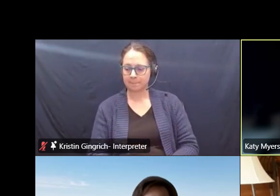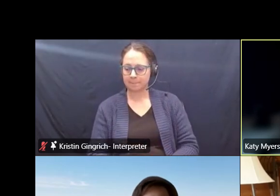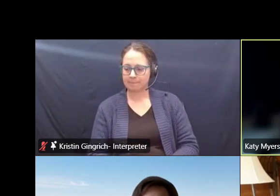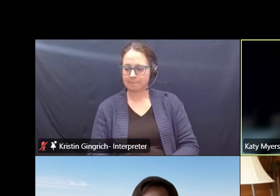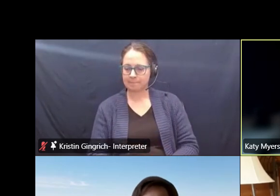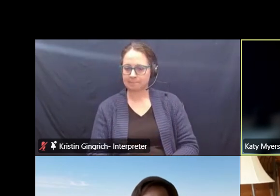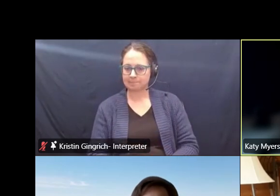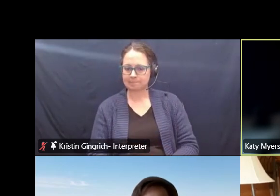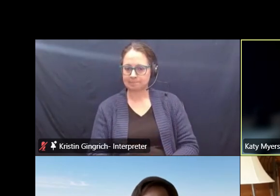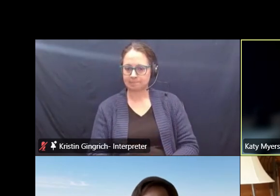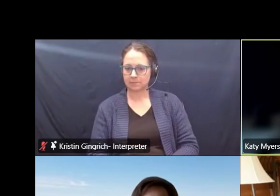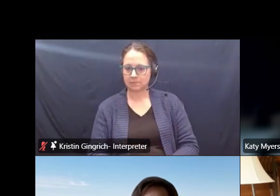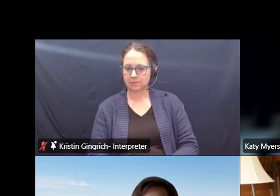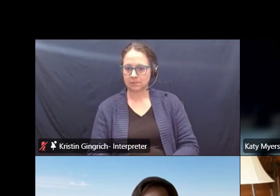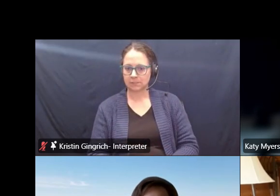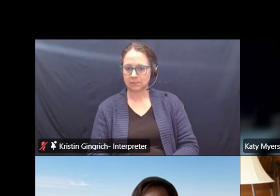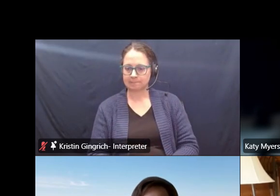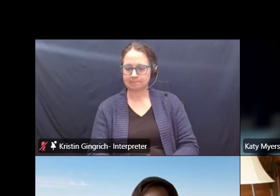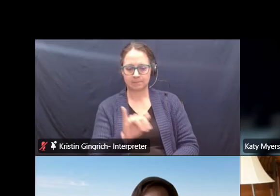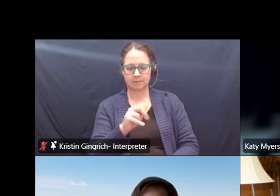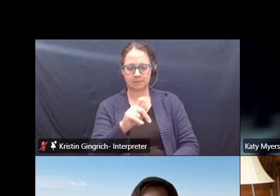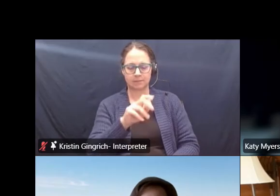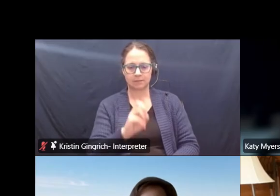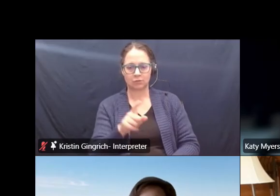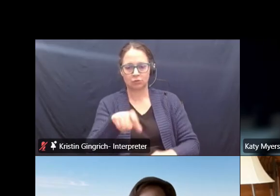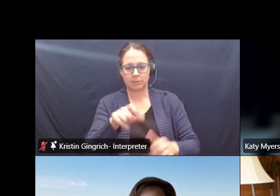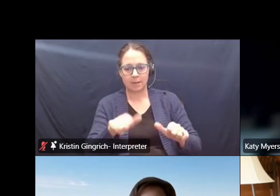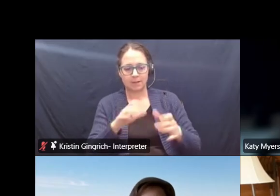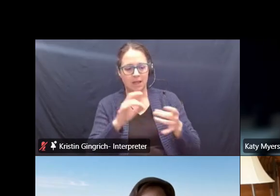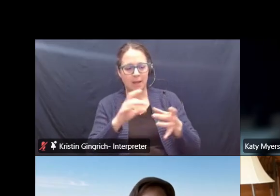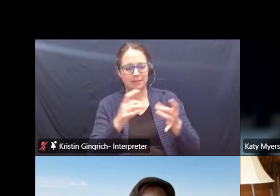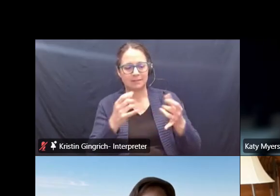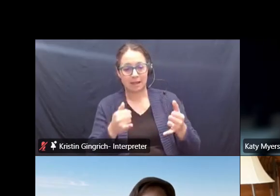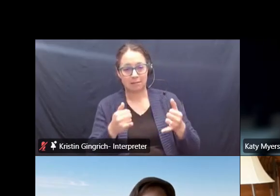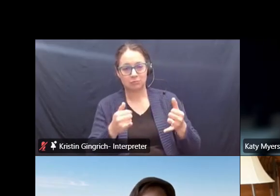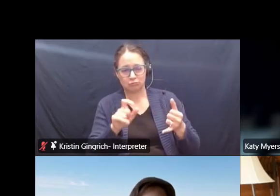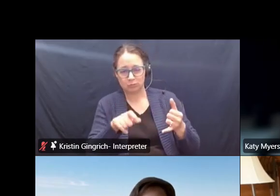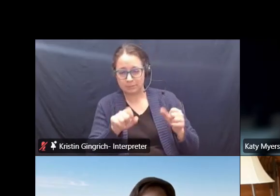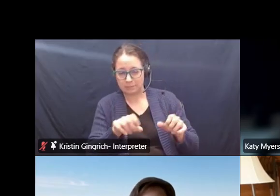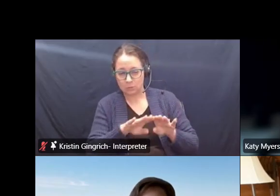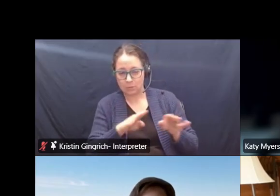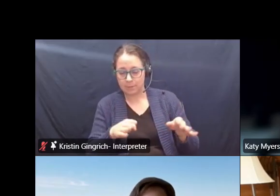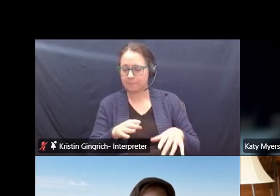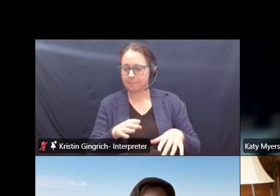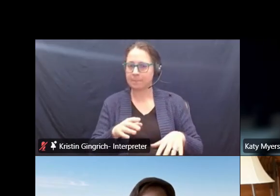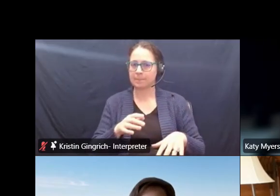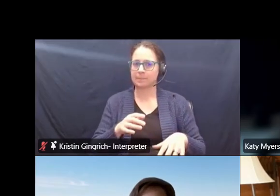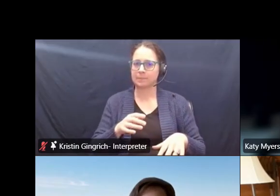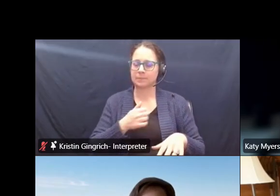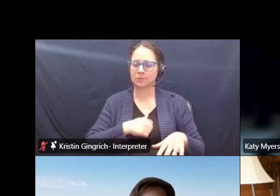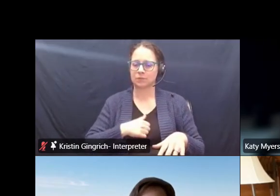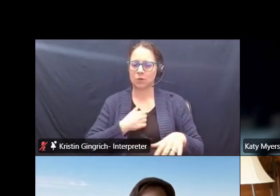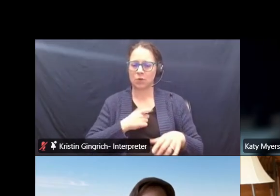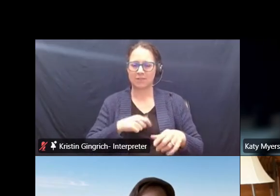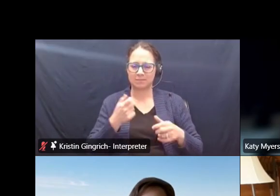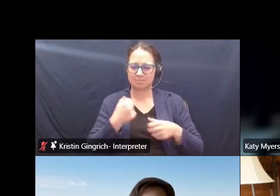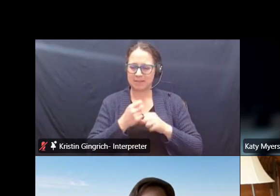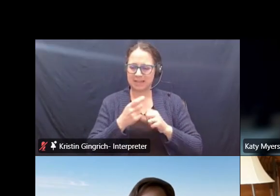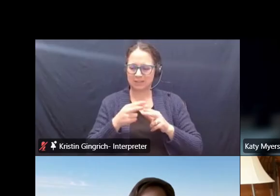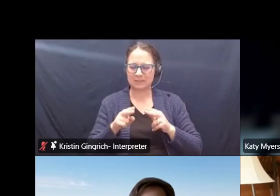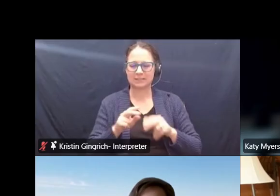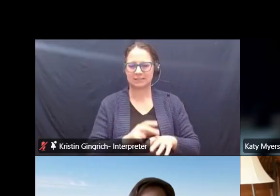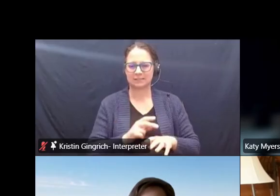Yep, and Jackie, you should be able to make your comment. I'm sorry, we'll Can have everyone, to make it quick.